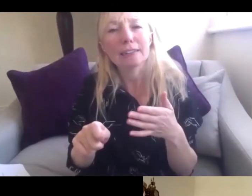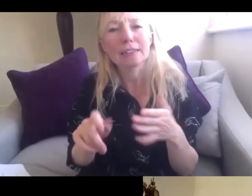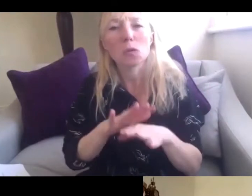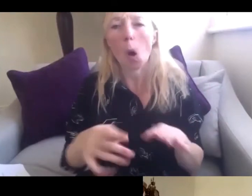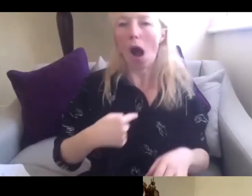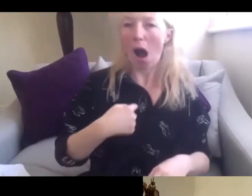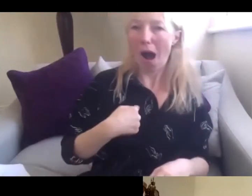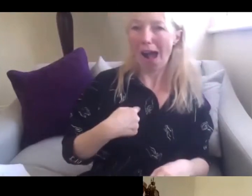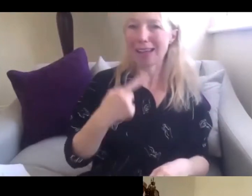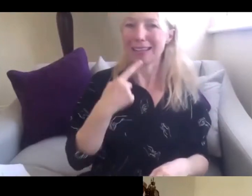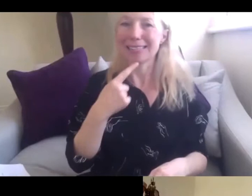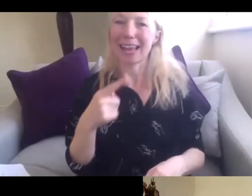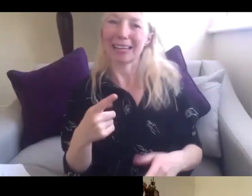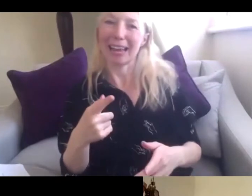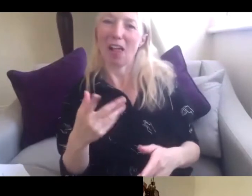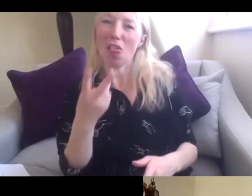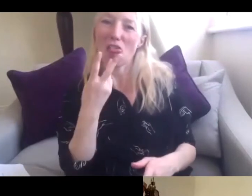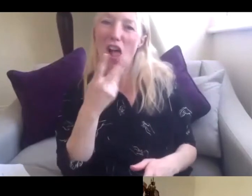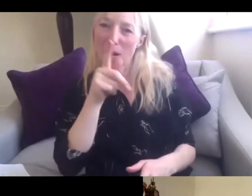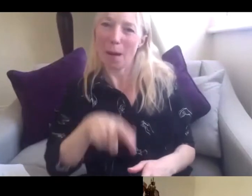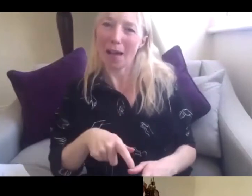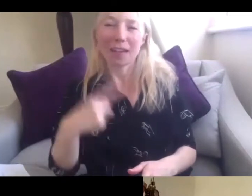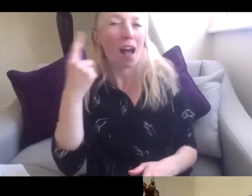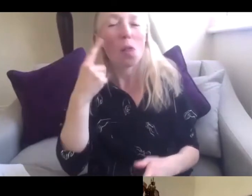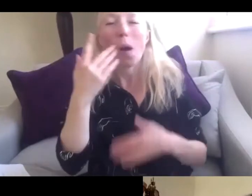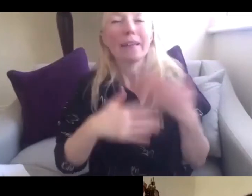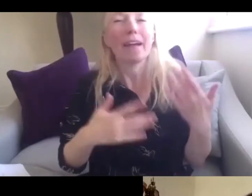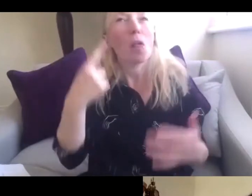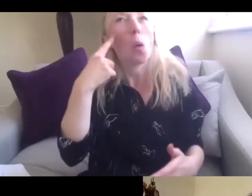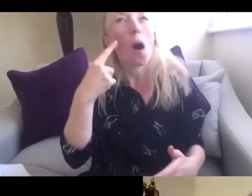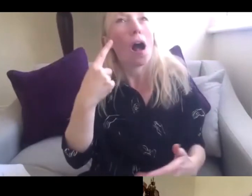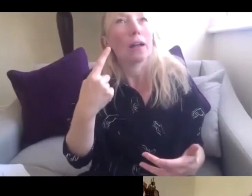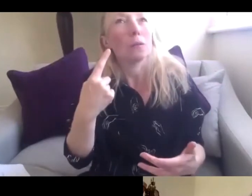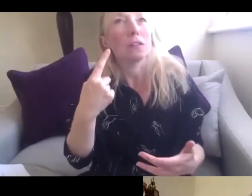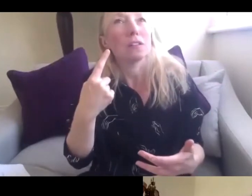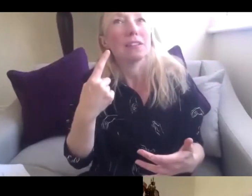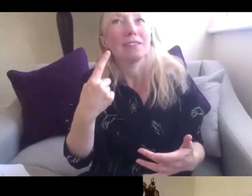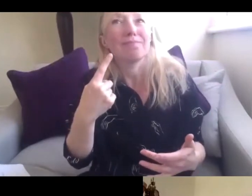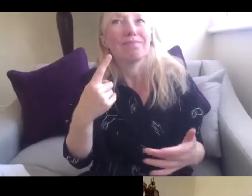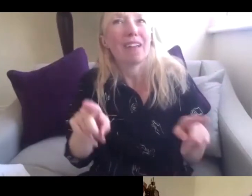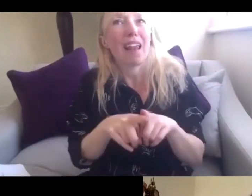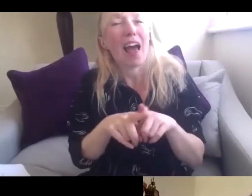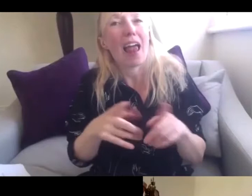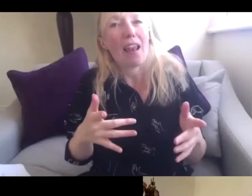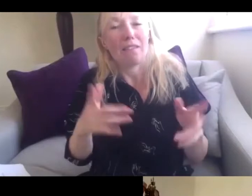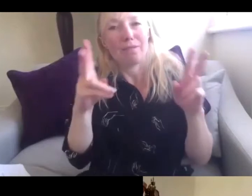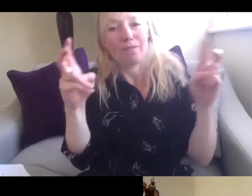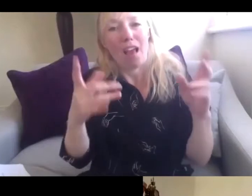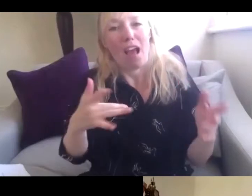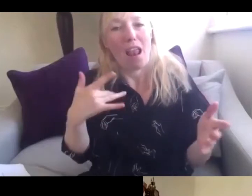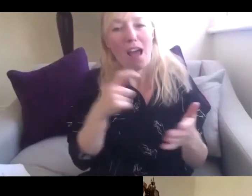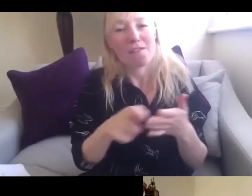a life writing, you know, aspect. I was more interested in like putting it on